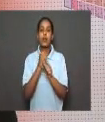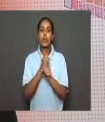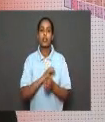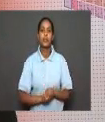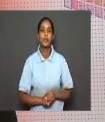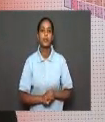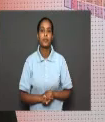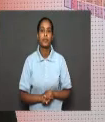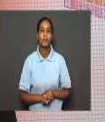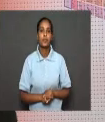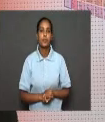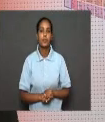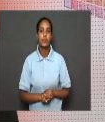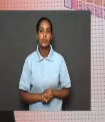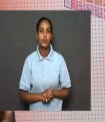work!